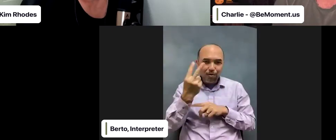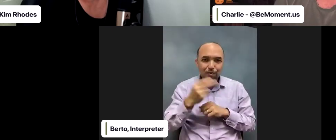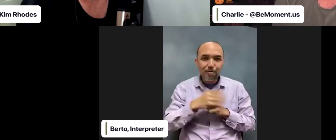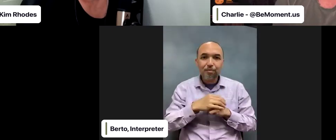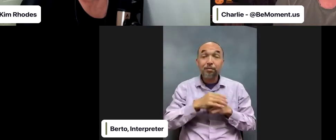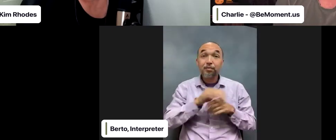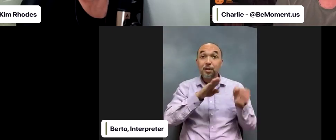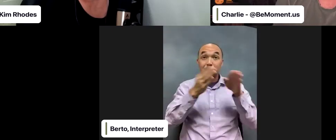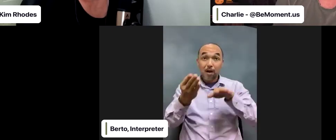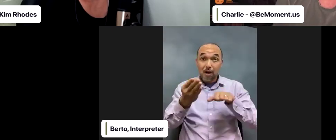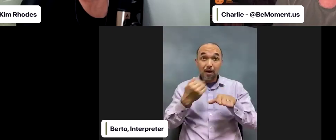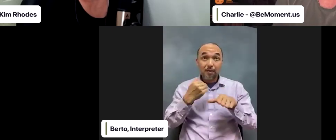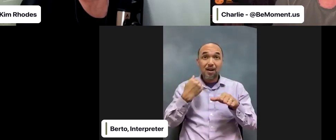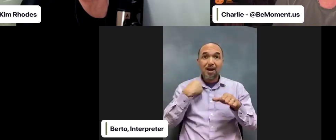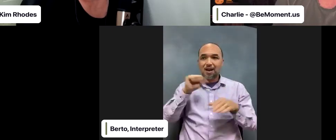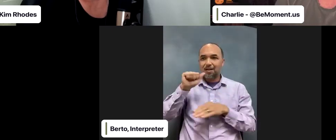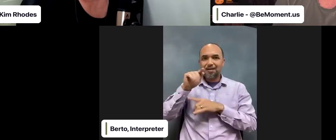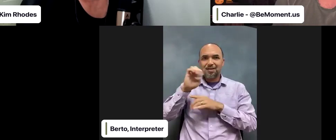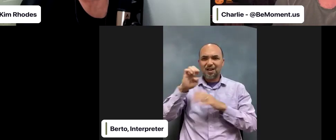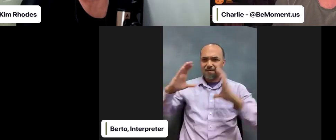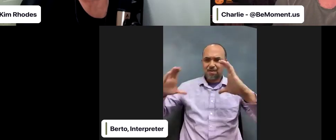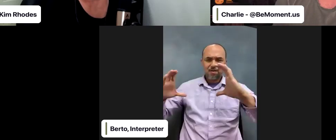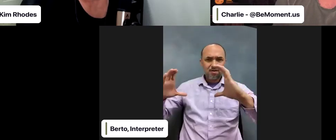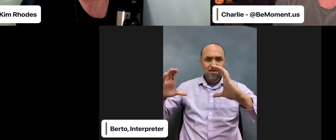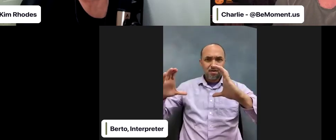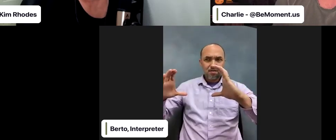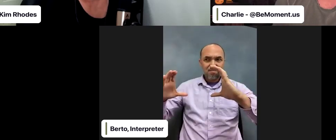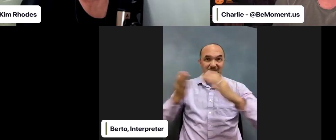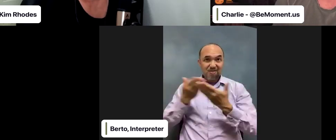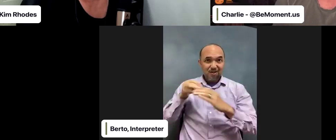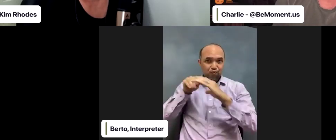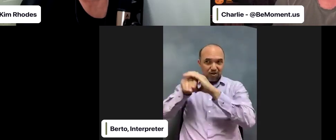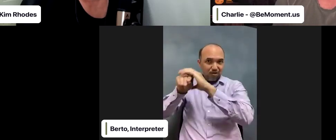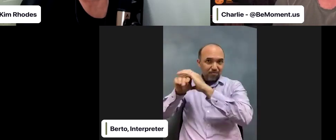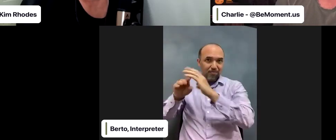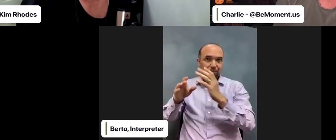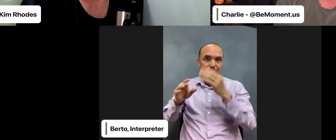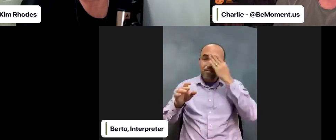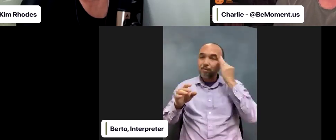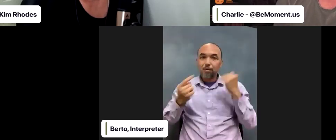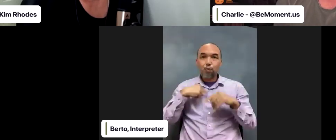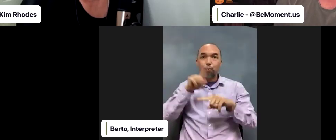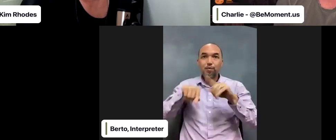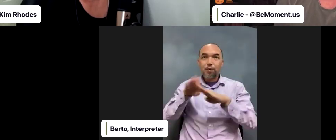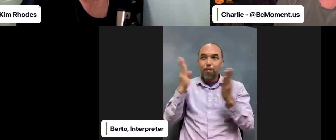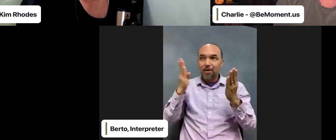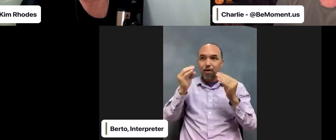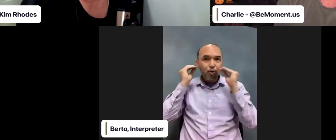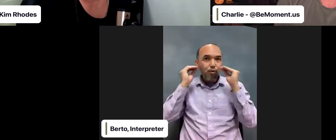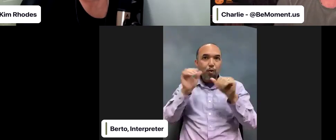We couldn't get into the safe, and no one could figure it out. They couldn't open it up. There's no